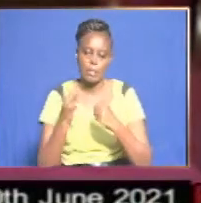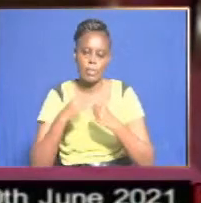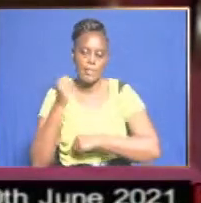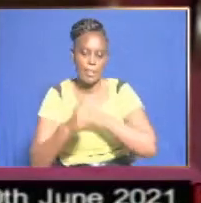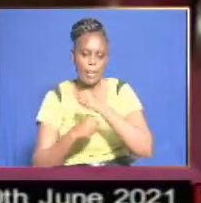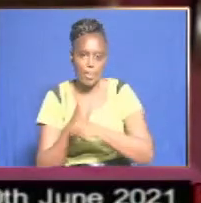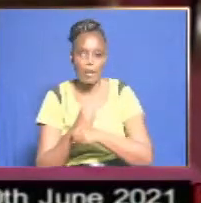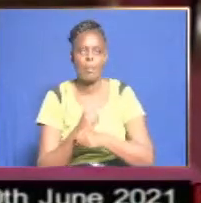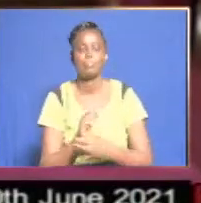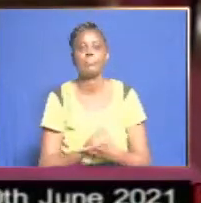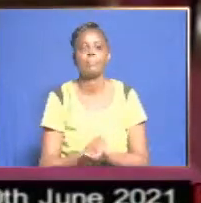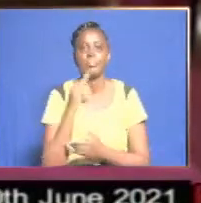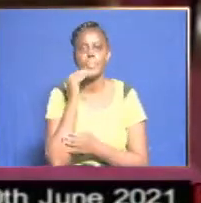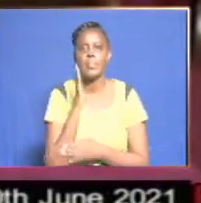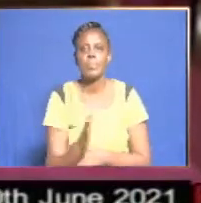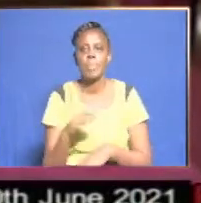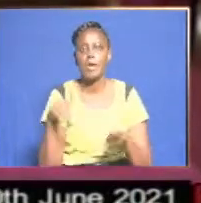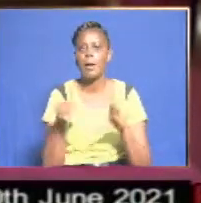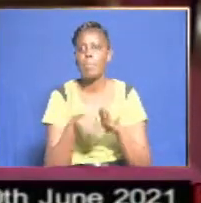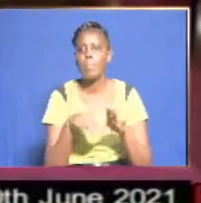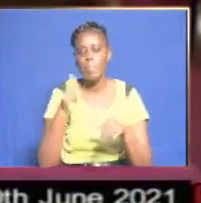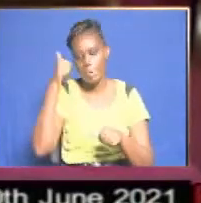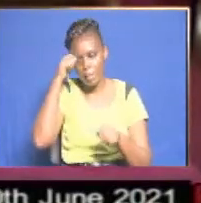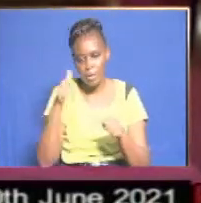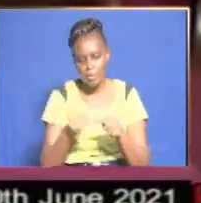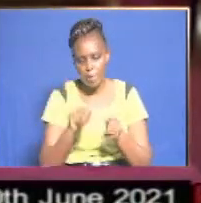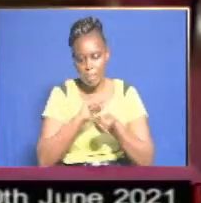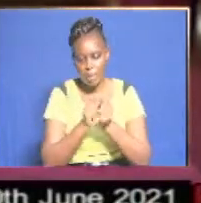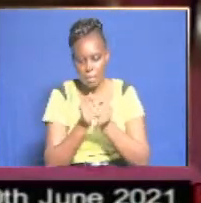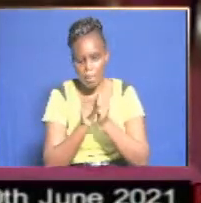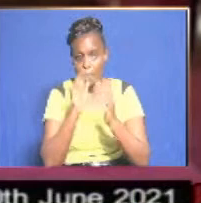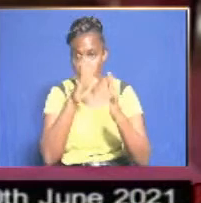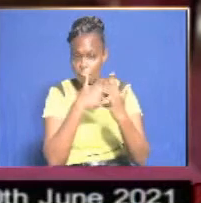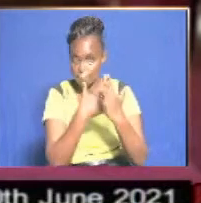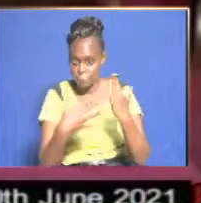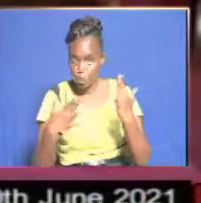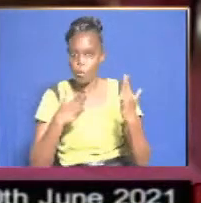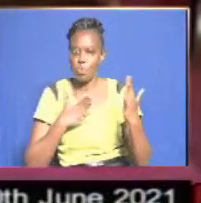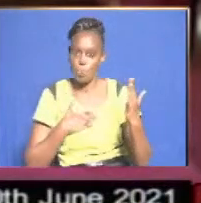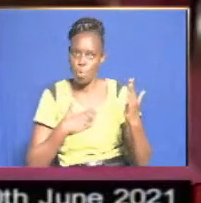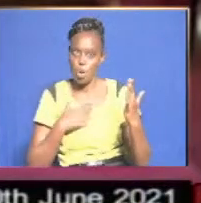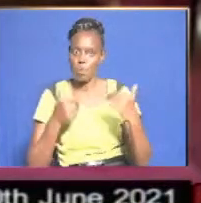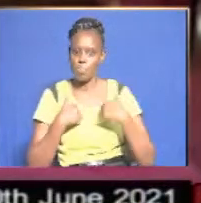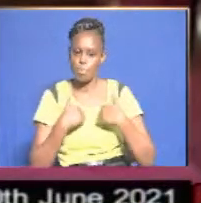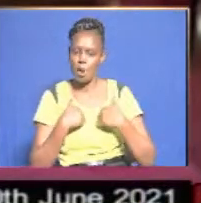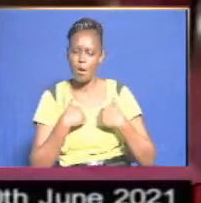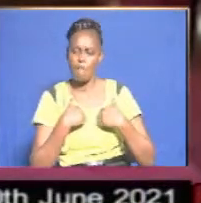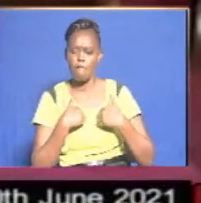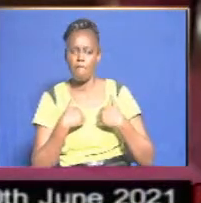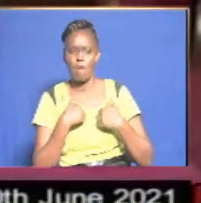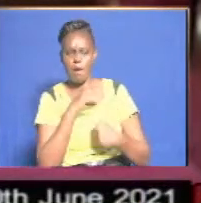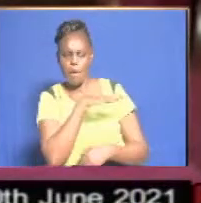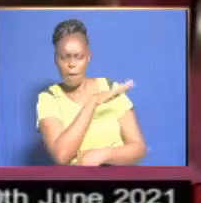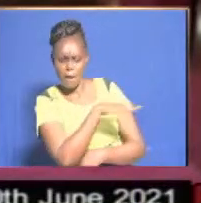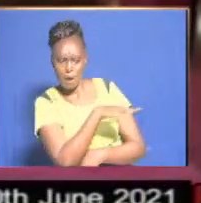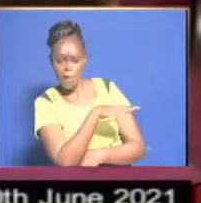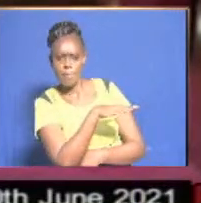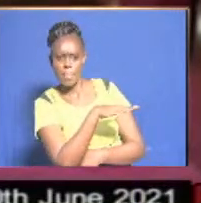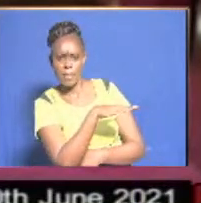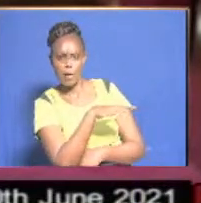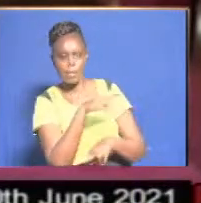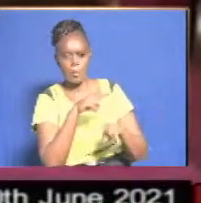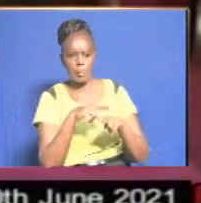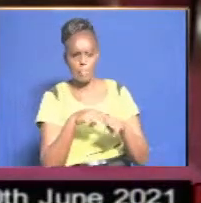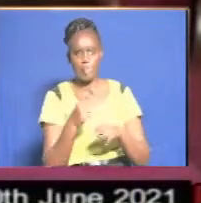2017-2018. Honorable Speaker, members will recall that we amended the calendar of the House to hold evening sittings on Tuesdays and